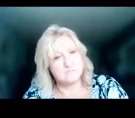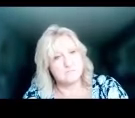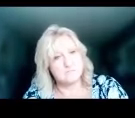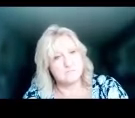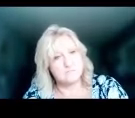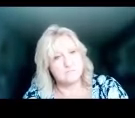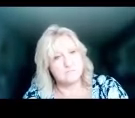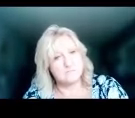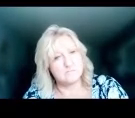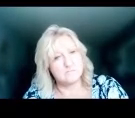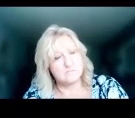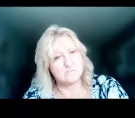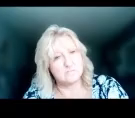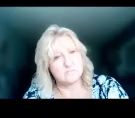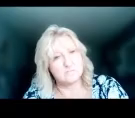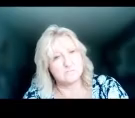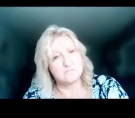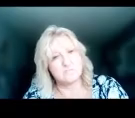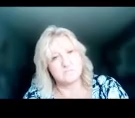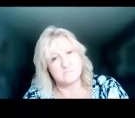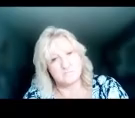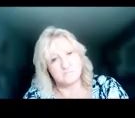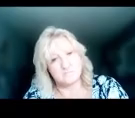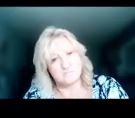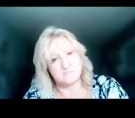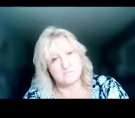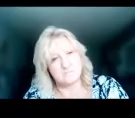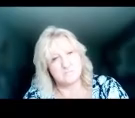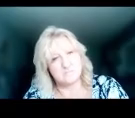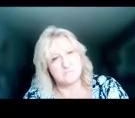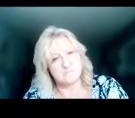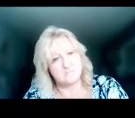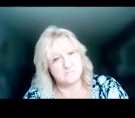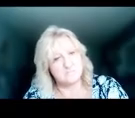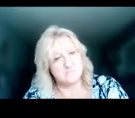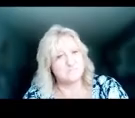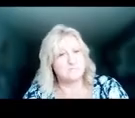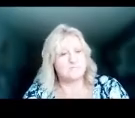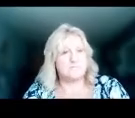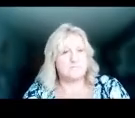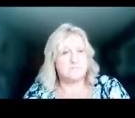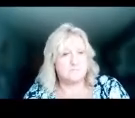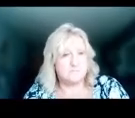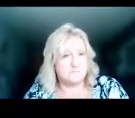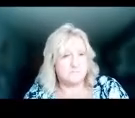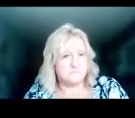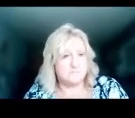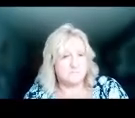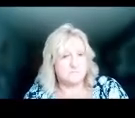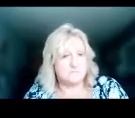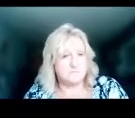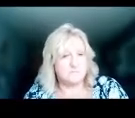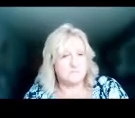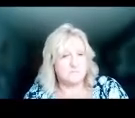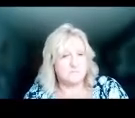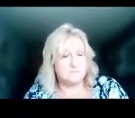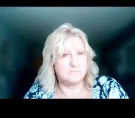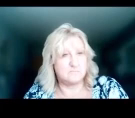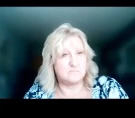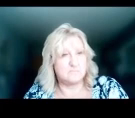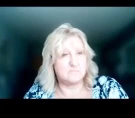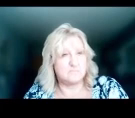low spec model, when you put something like TalkBack on, it just clogs the whole phone up because they're not designed for that level of processing.